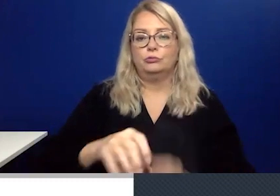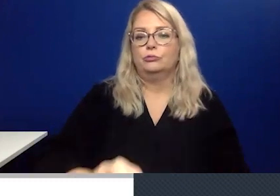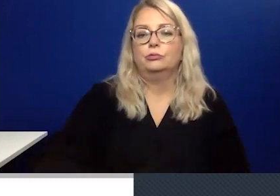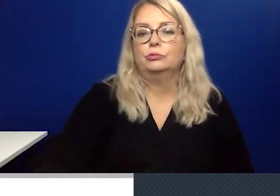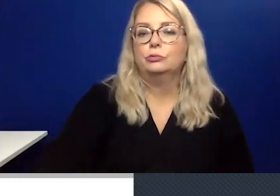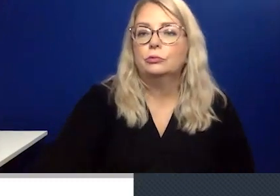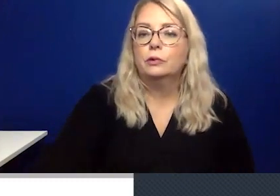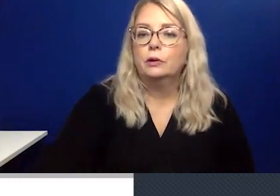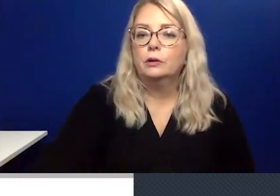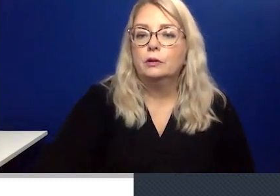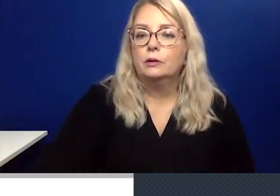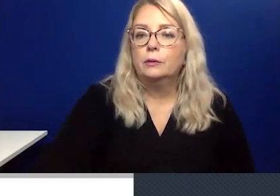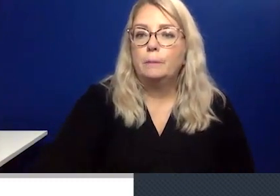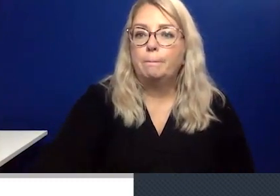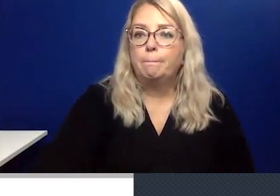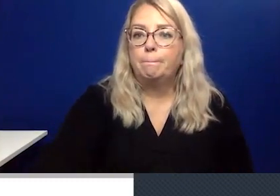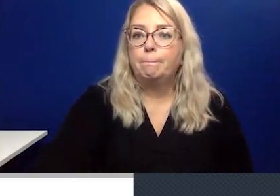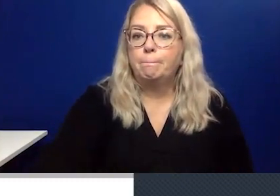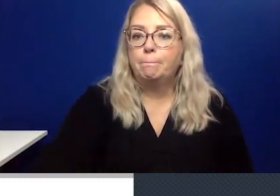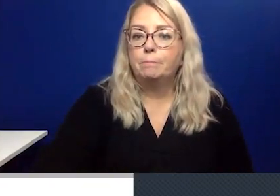here in the state.